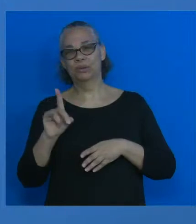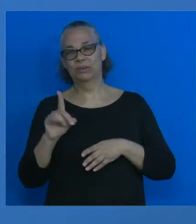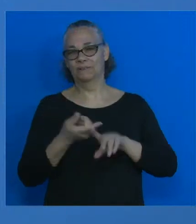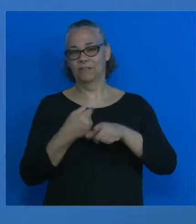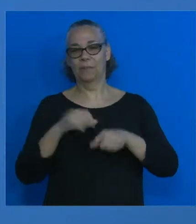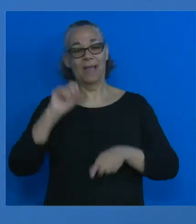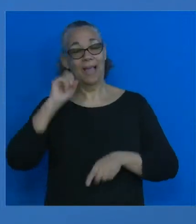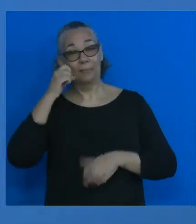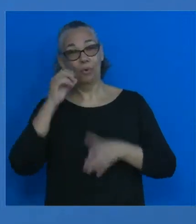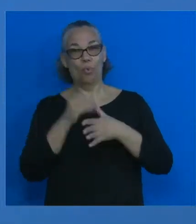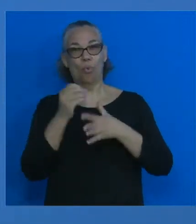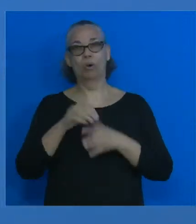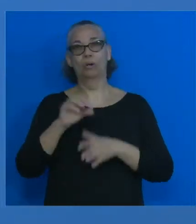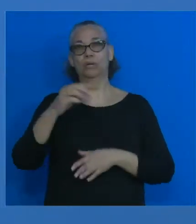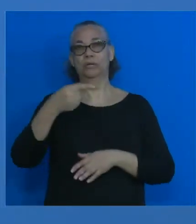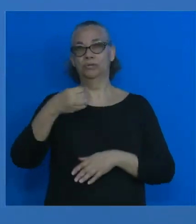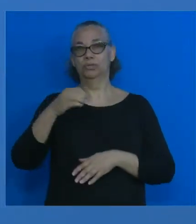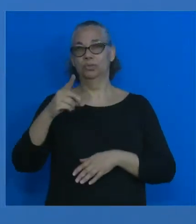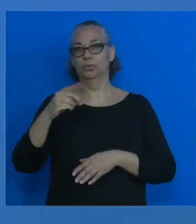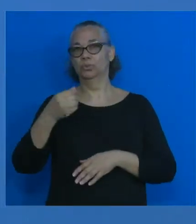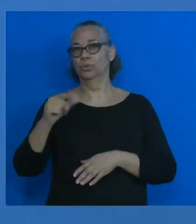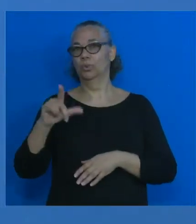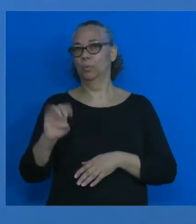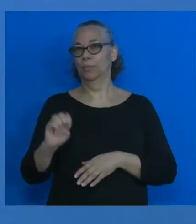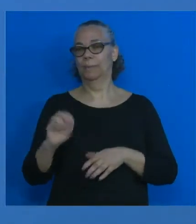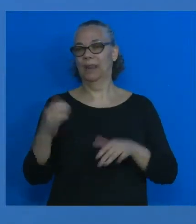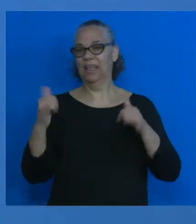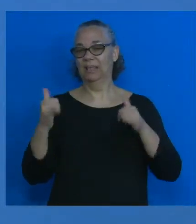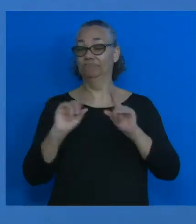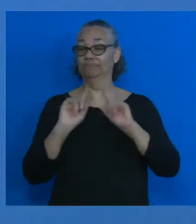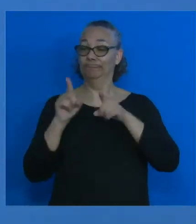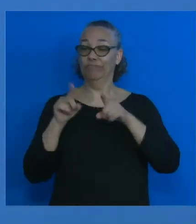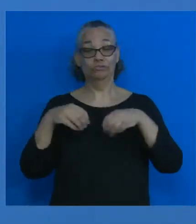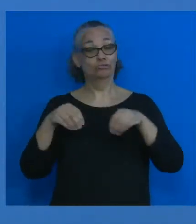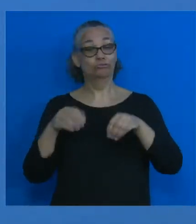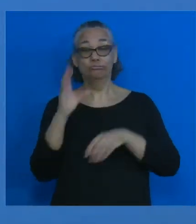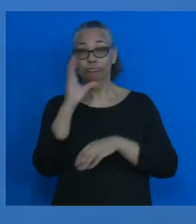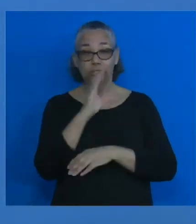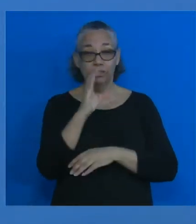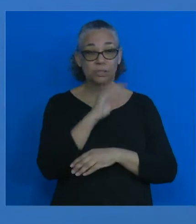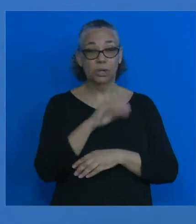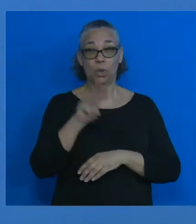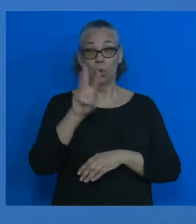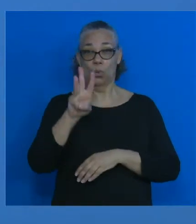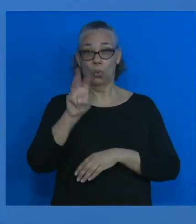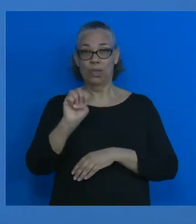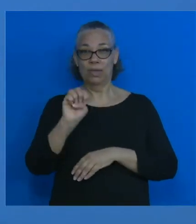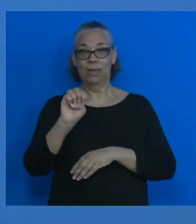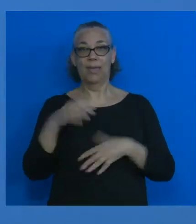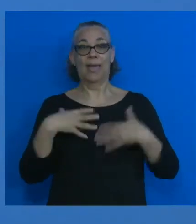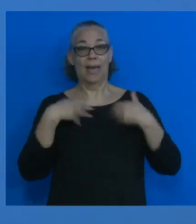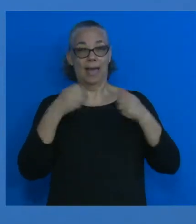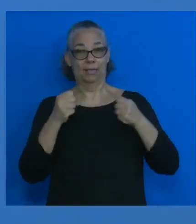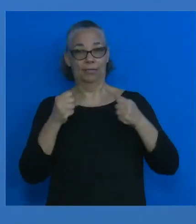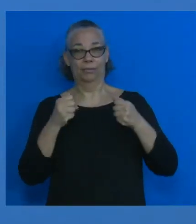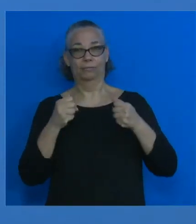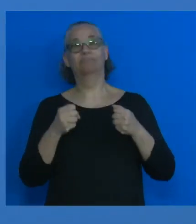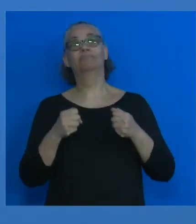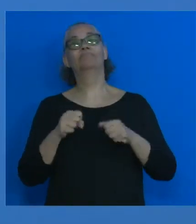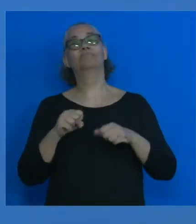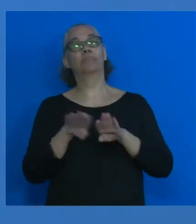Store or Google Play. All you have to do is go to your store and search We Health Bermuda.